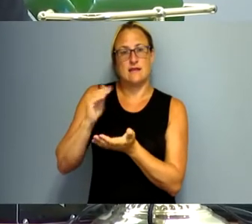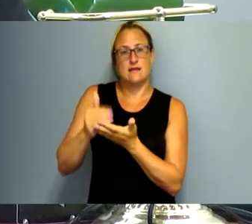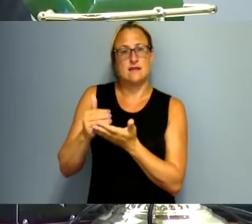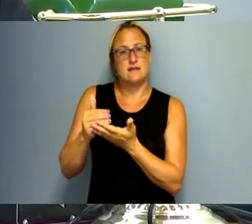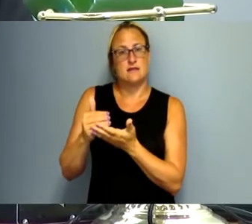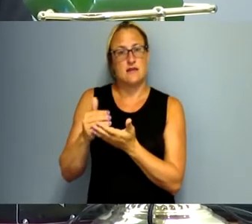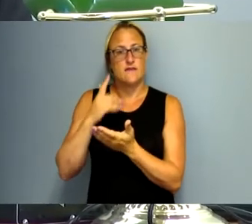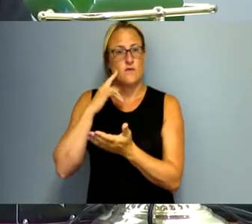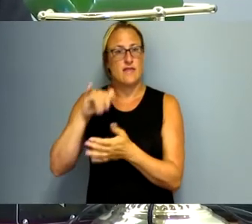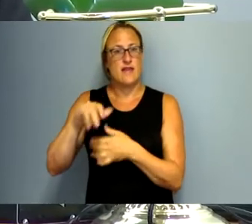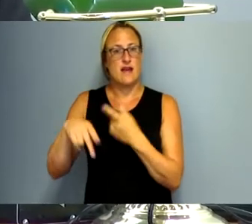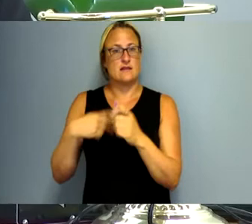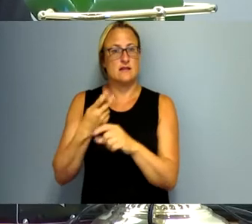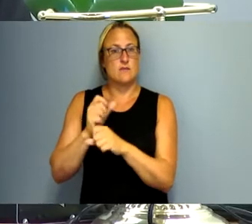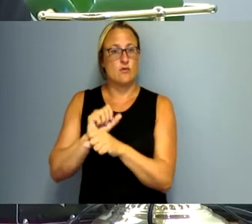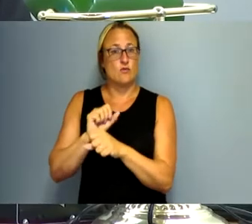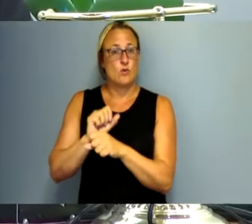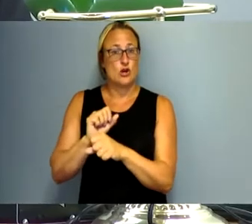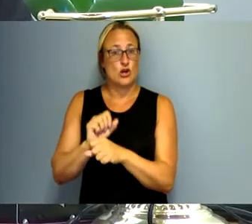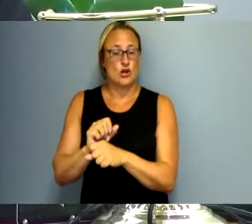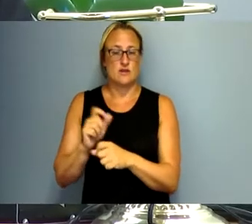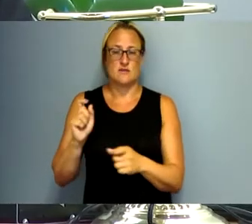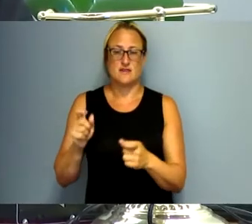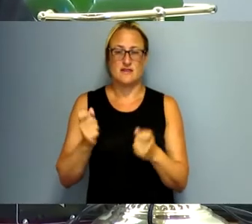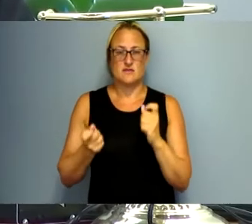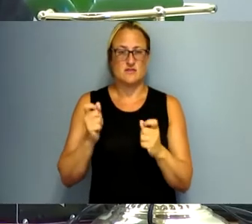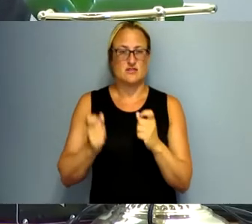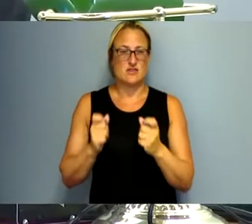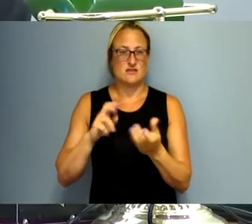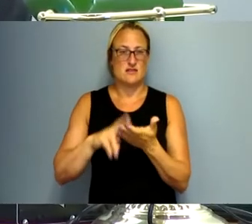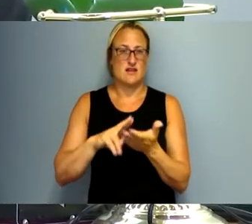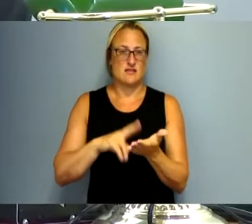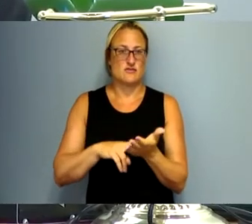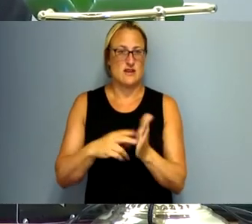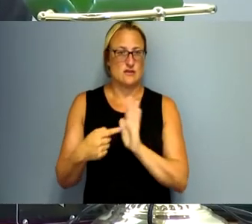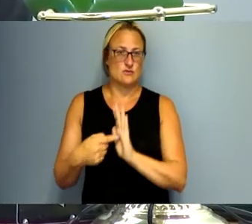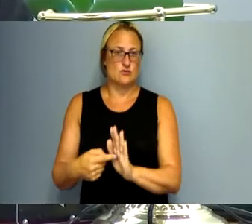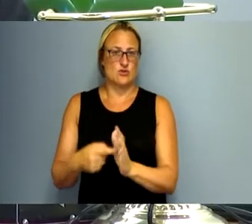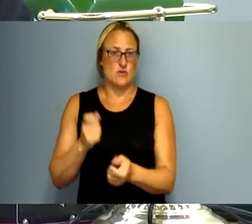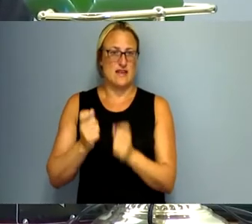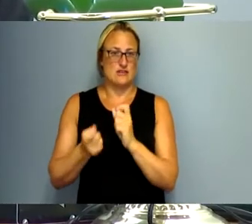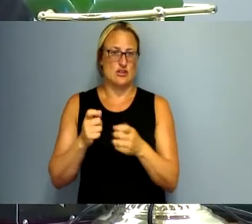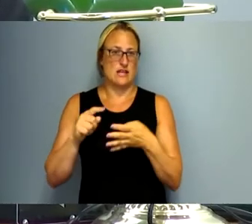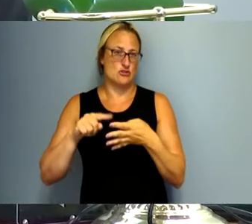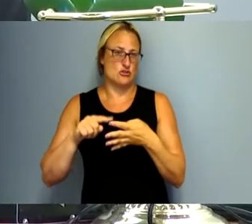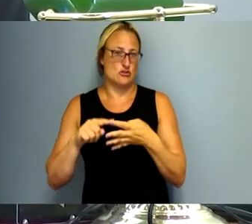for that kind of work, and so we're having to adjust our contracts to reflect that change at the state.